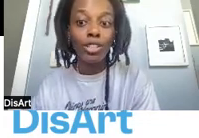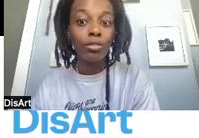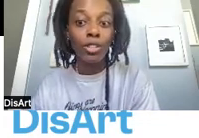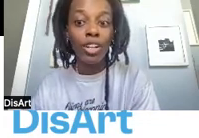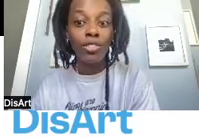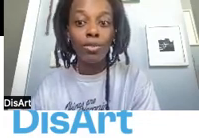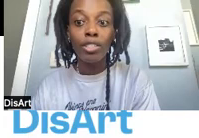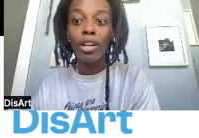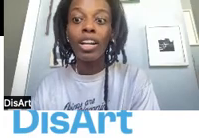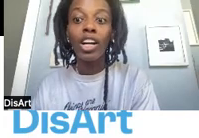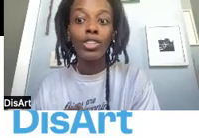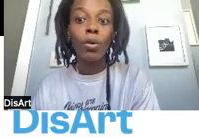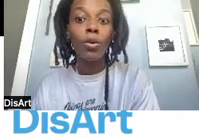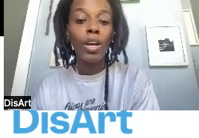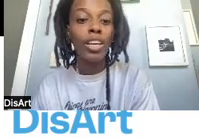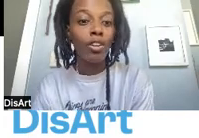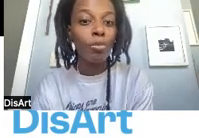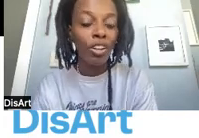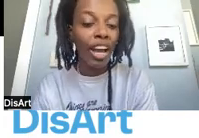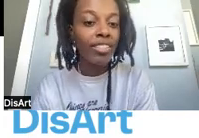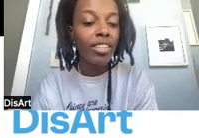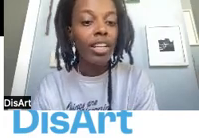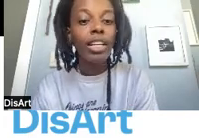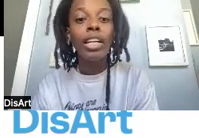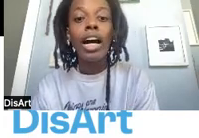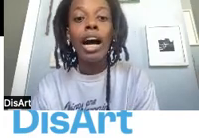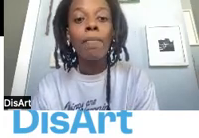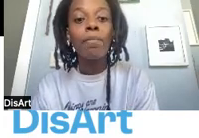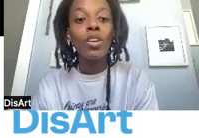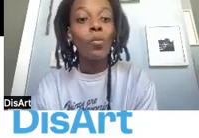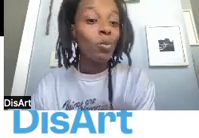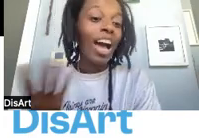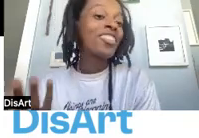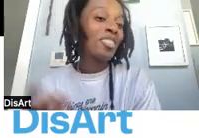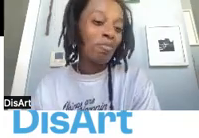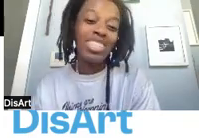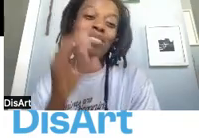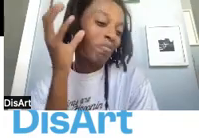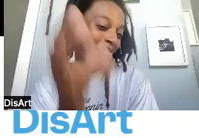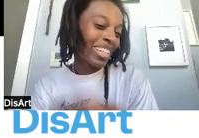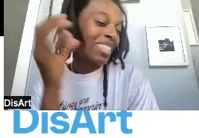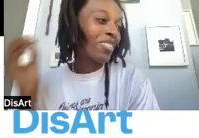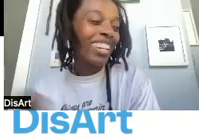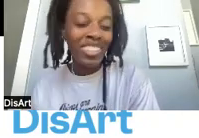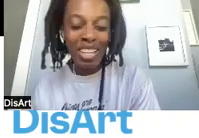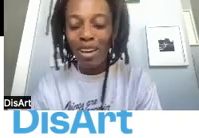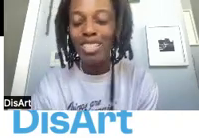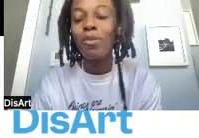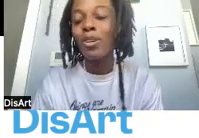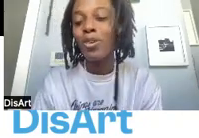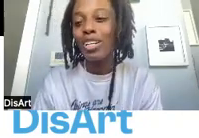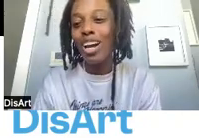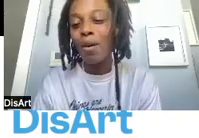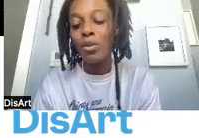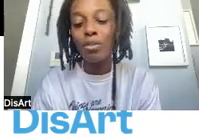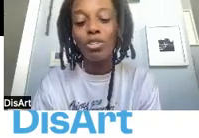basketball court in the foreground surrounded by a concrete walkway and open grass. We will actually be planted right on that